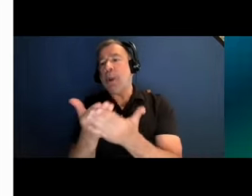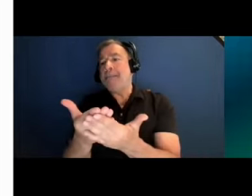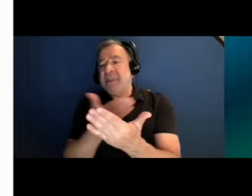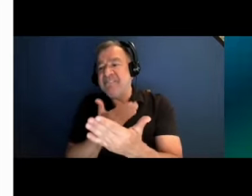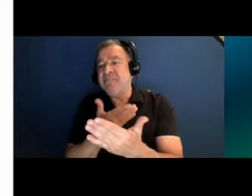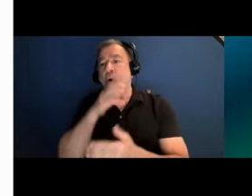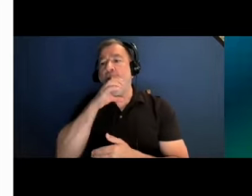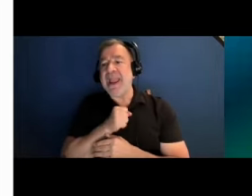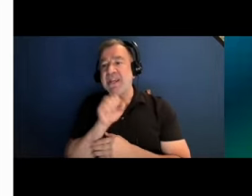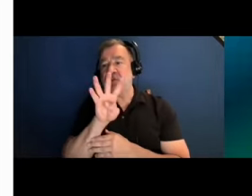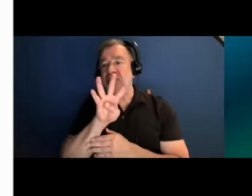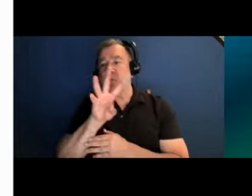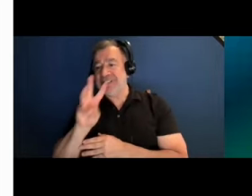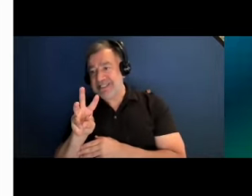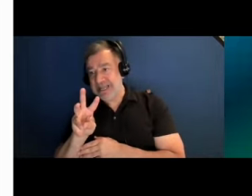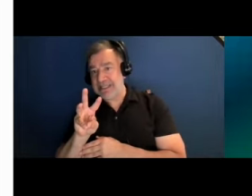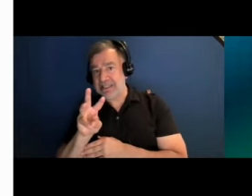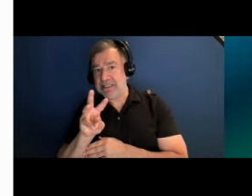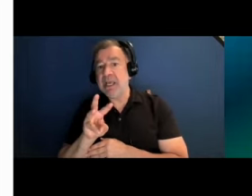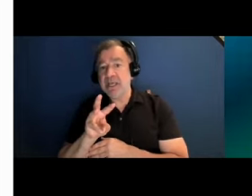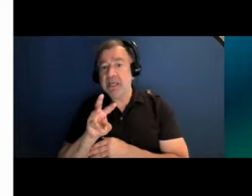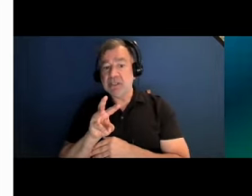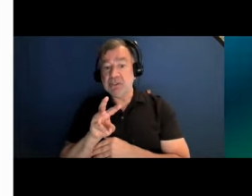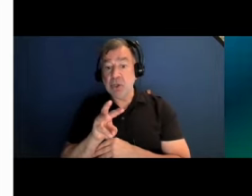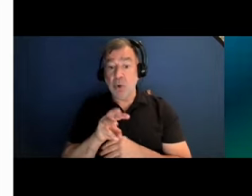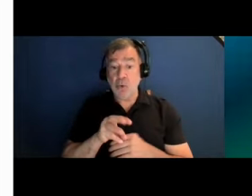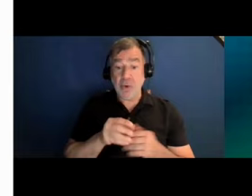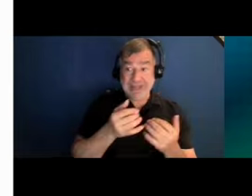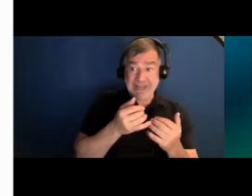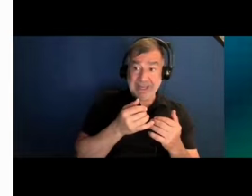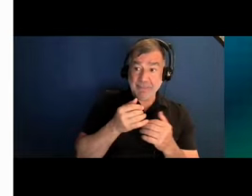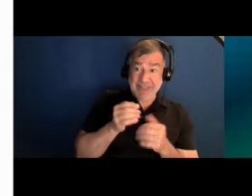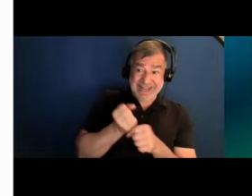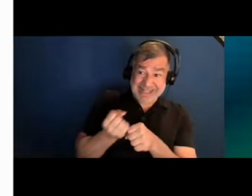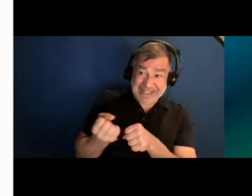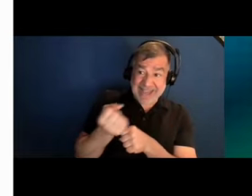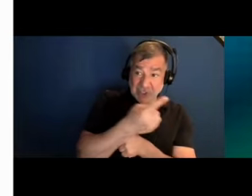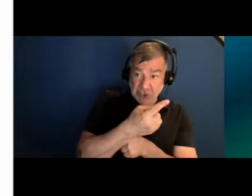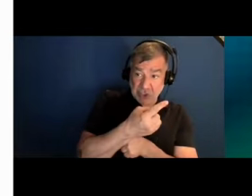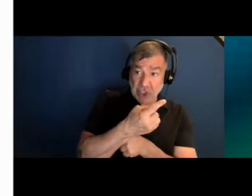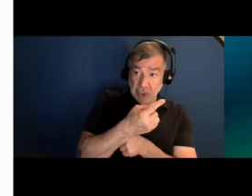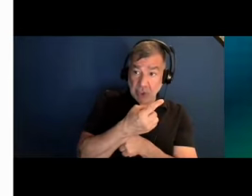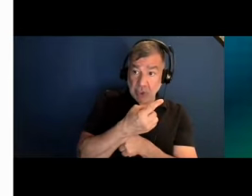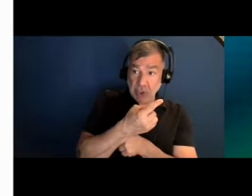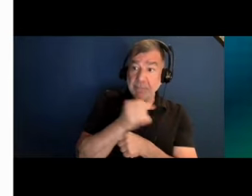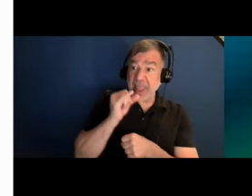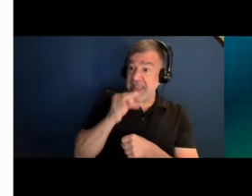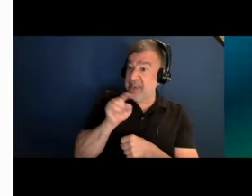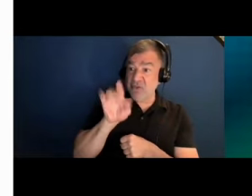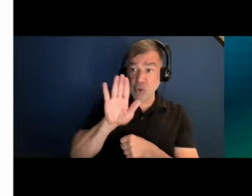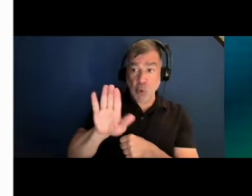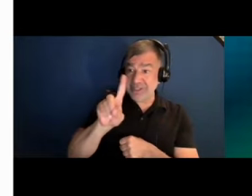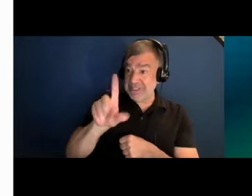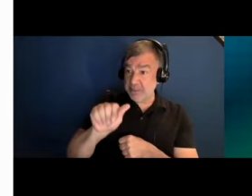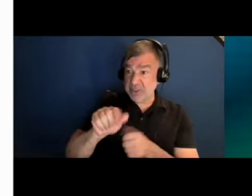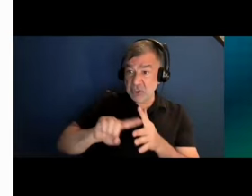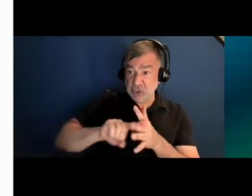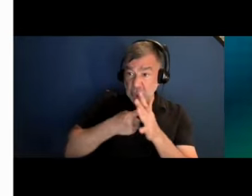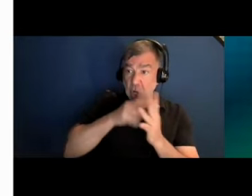January 1st of 2026, people whose disability began at the age of 45